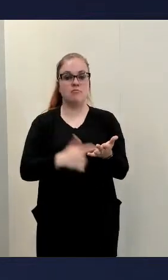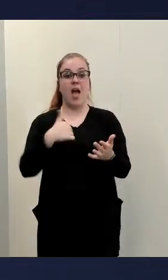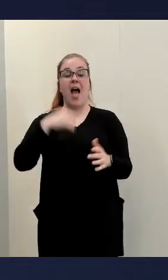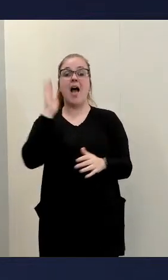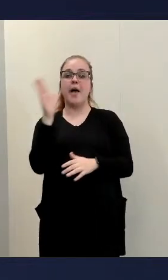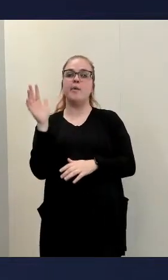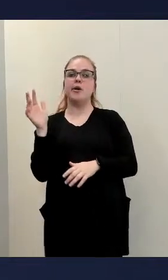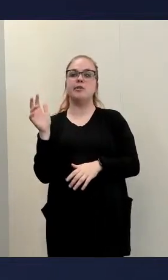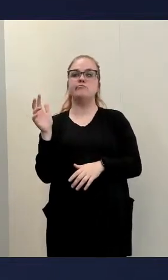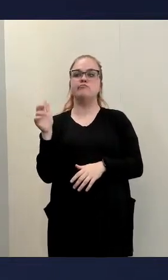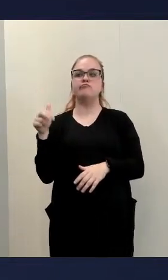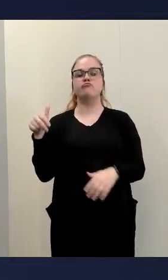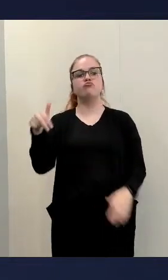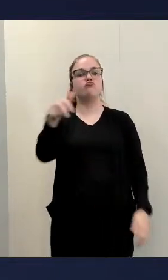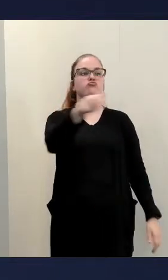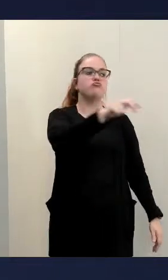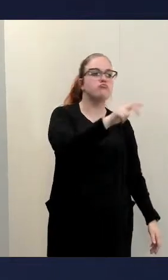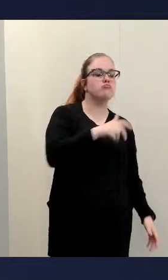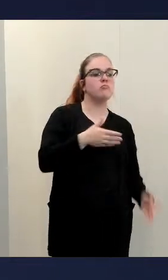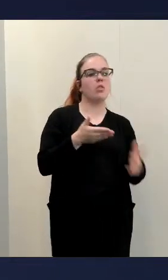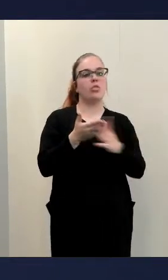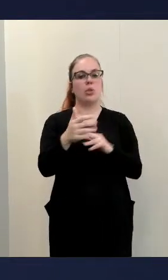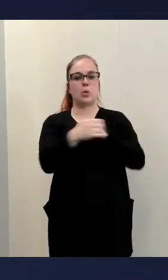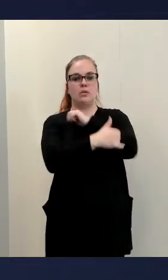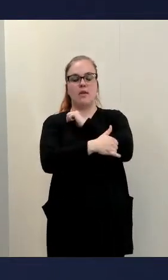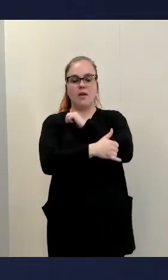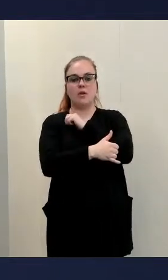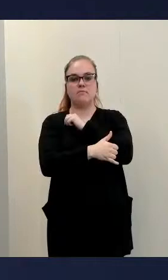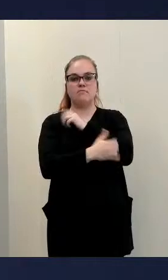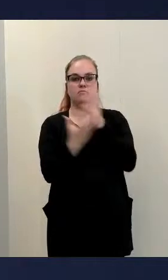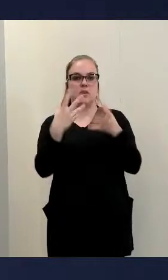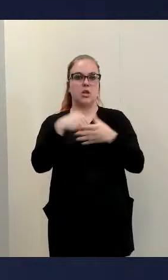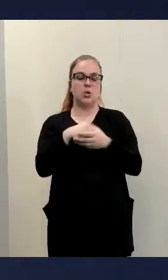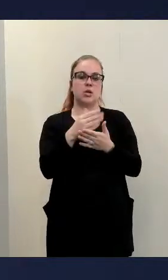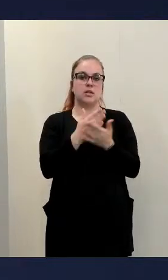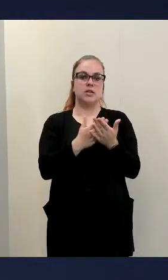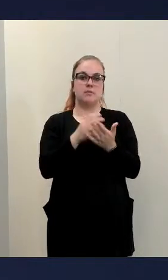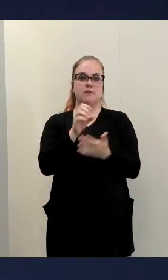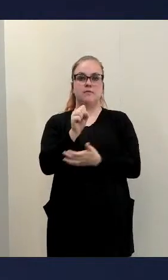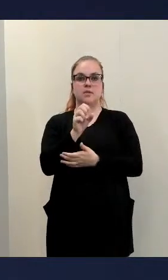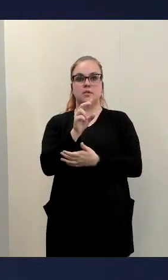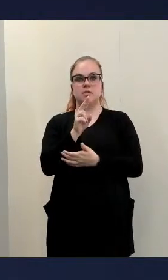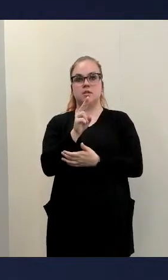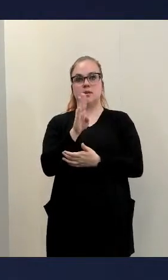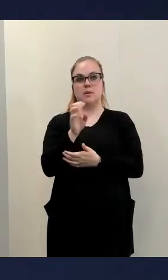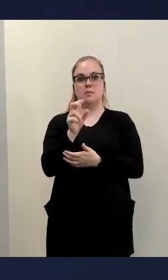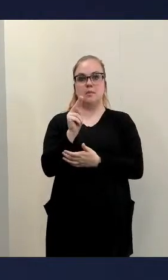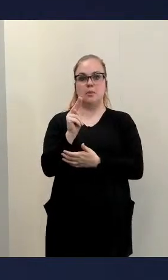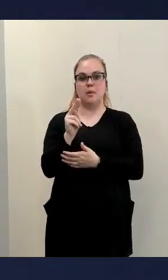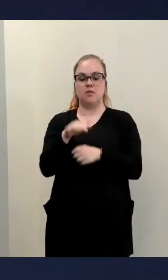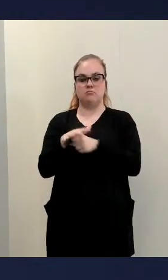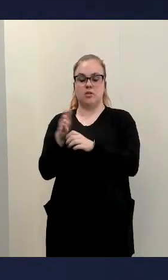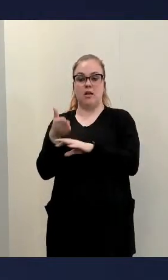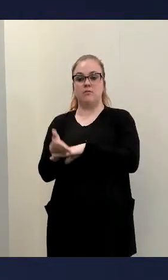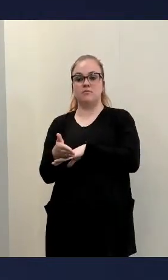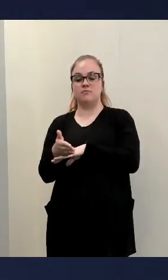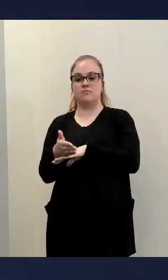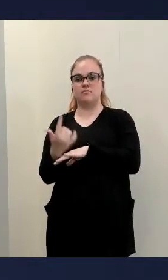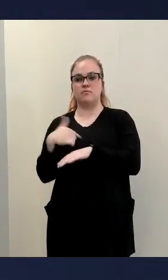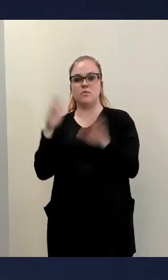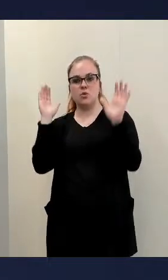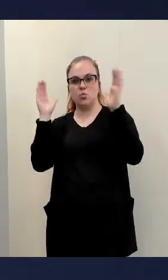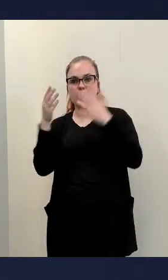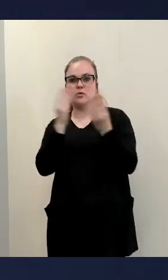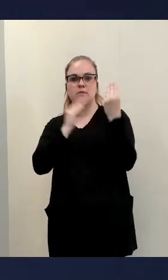around other parts of the county, including in some of the suburban areas afterwards, and we were